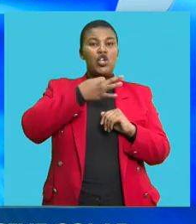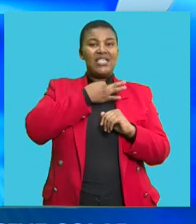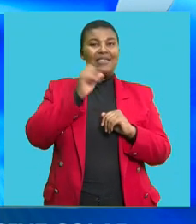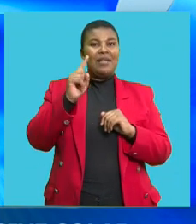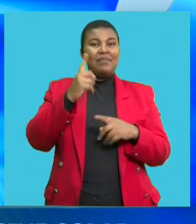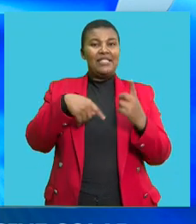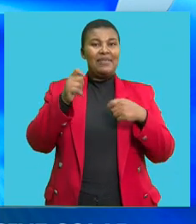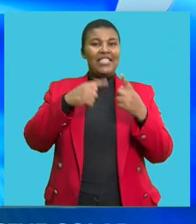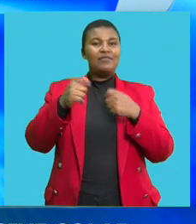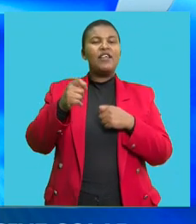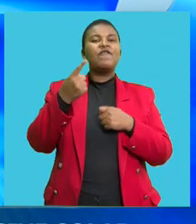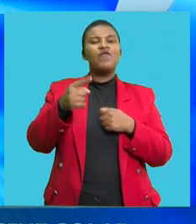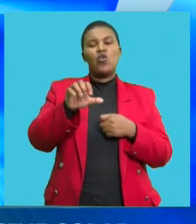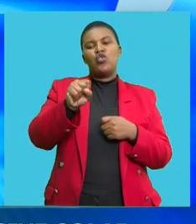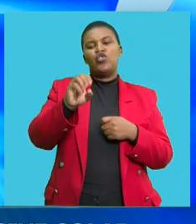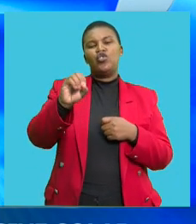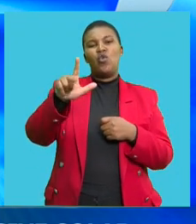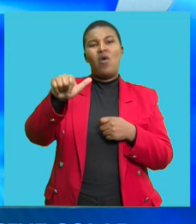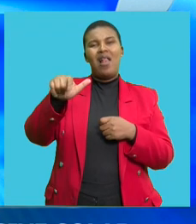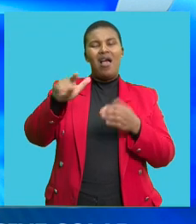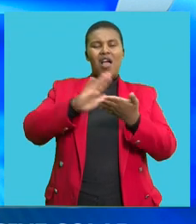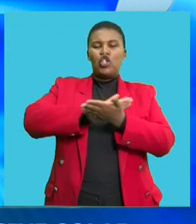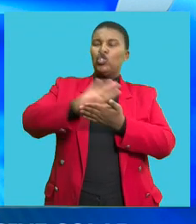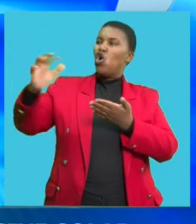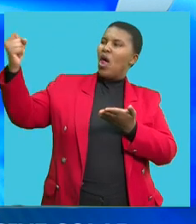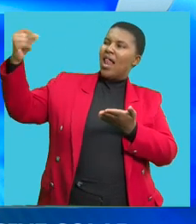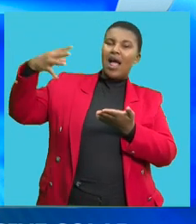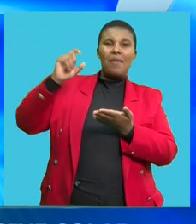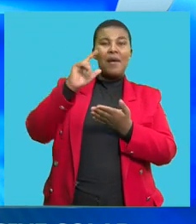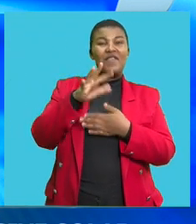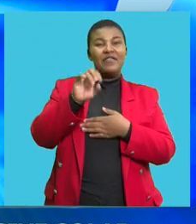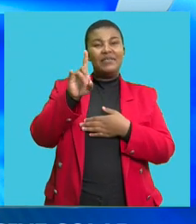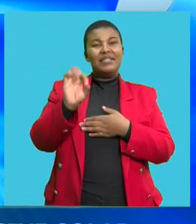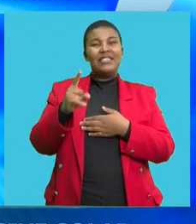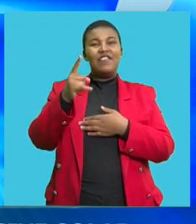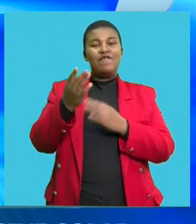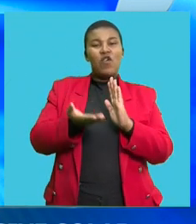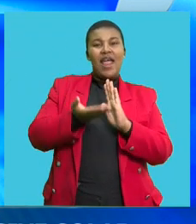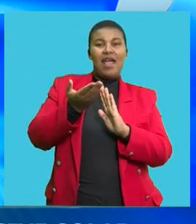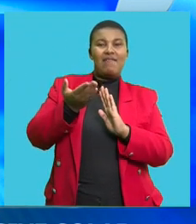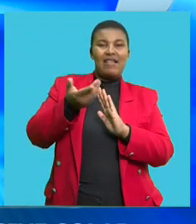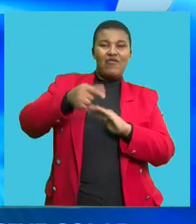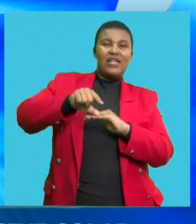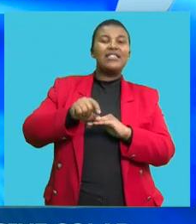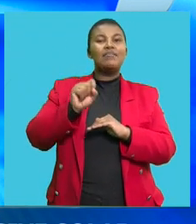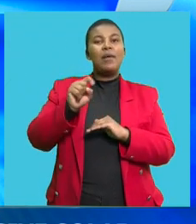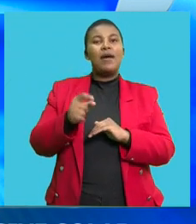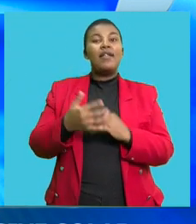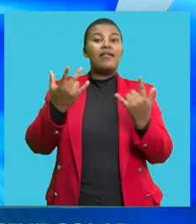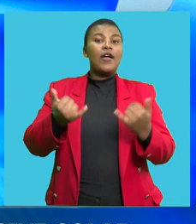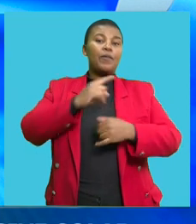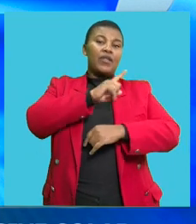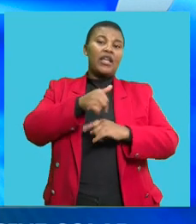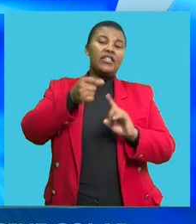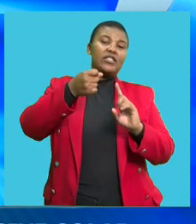solar installations, potentially leading to a more than 50% increase in long-term energy expenses. Energy specialist